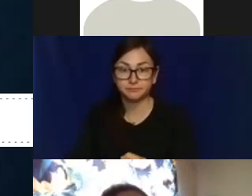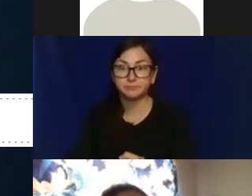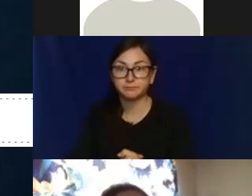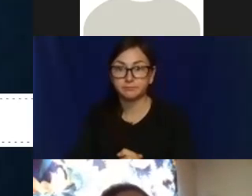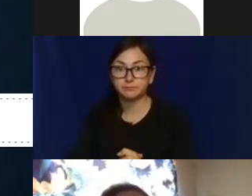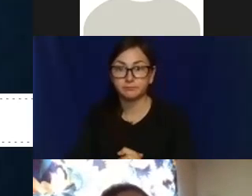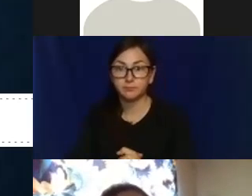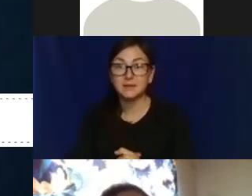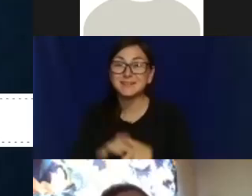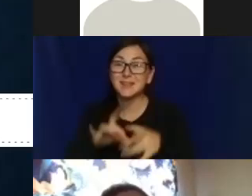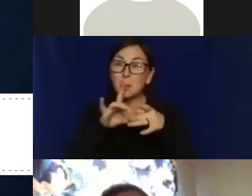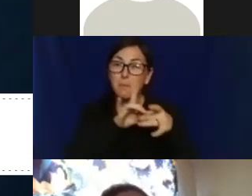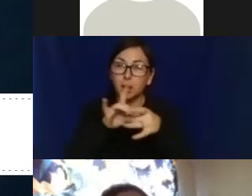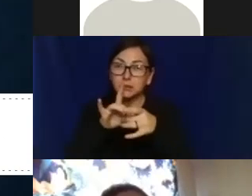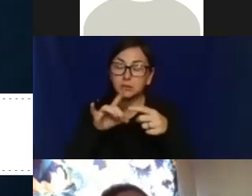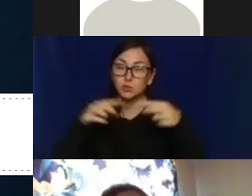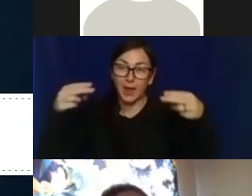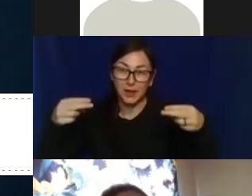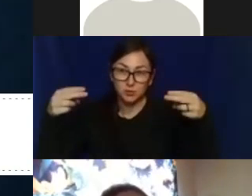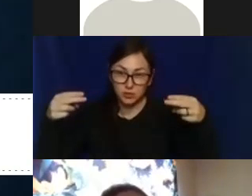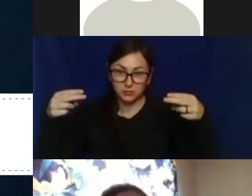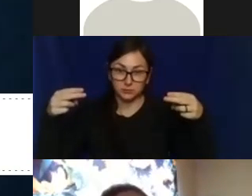hydrogens. And we have